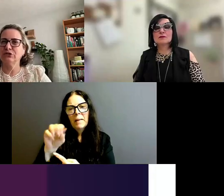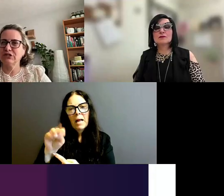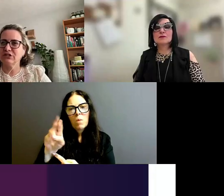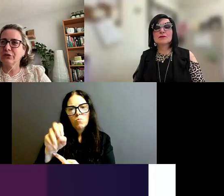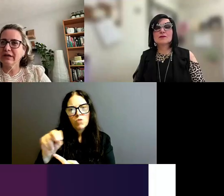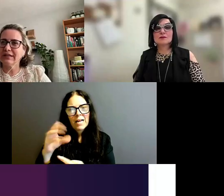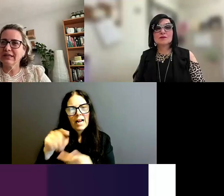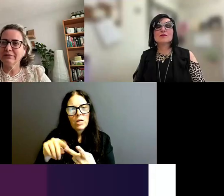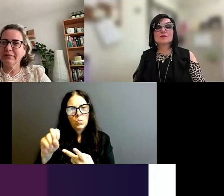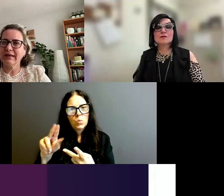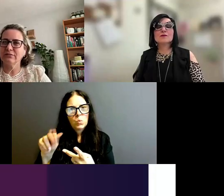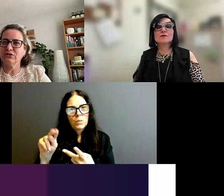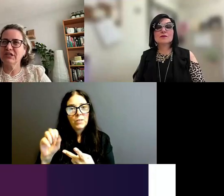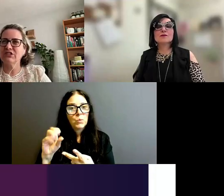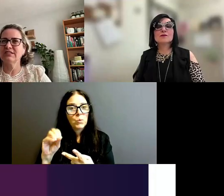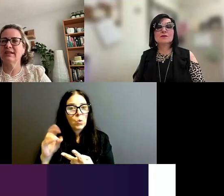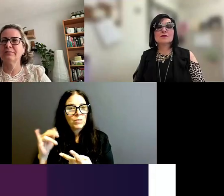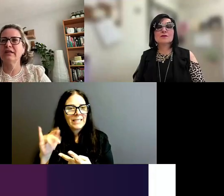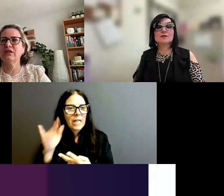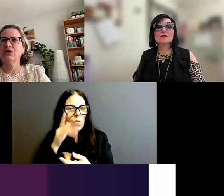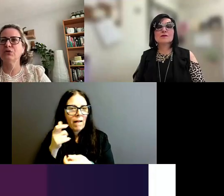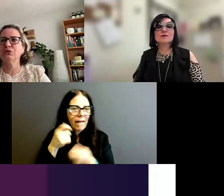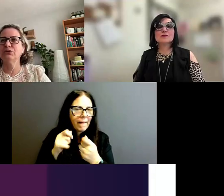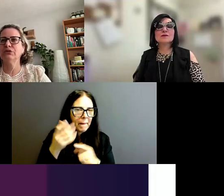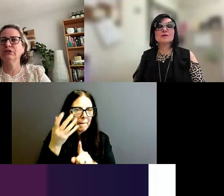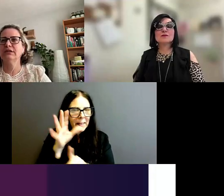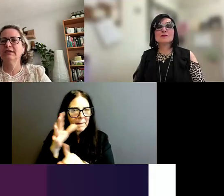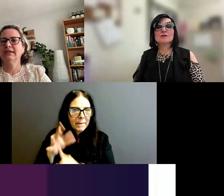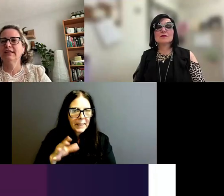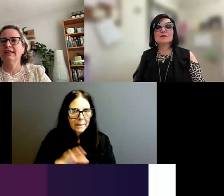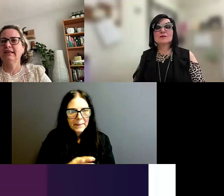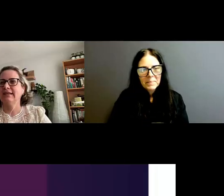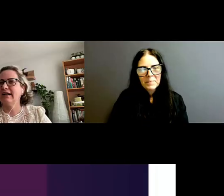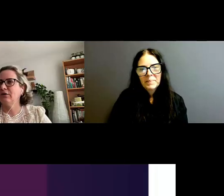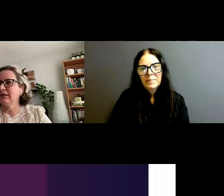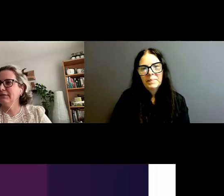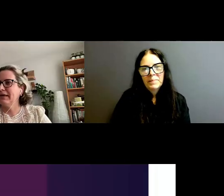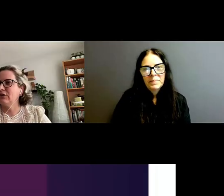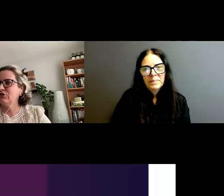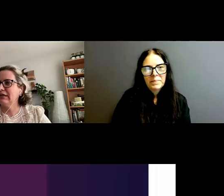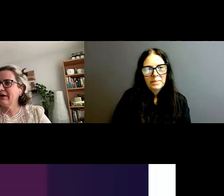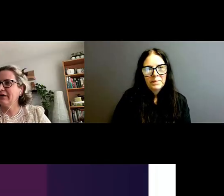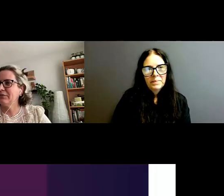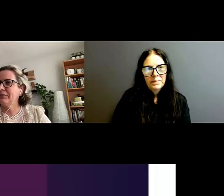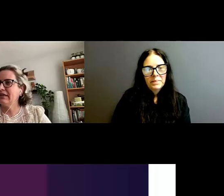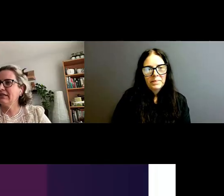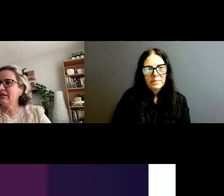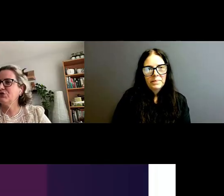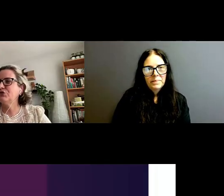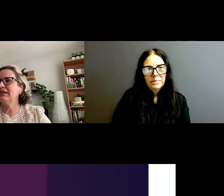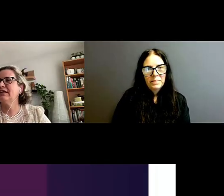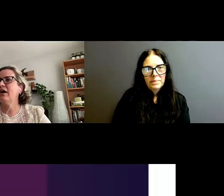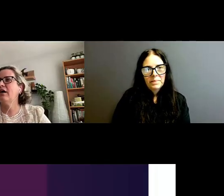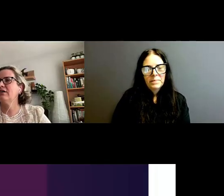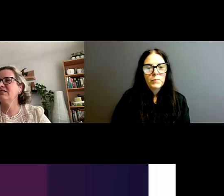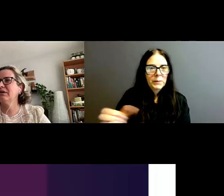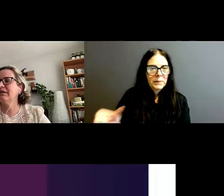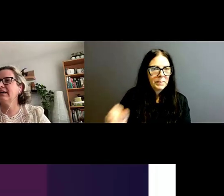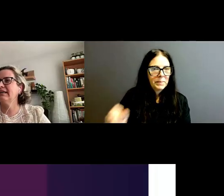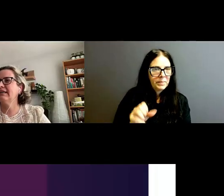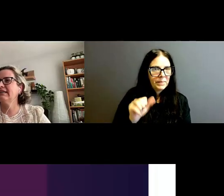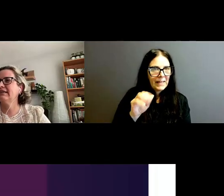I'm going to just quickly make some changes and pin you, and then I will make sure that our Ambreen and Susan